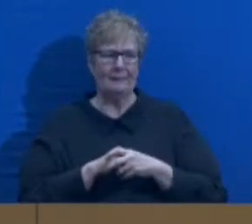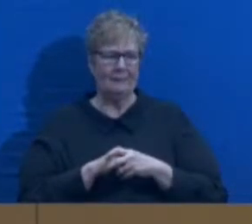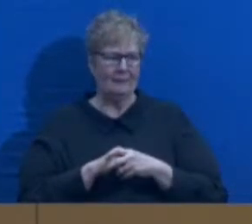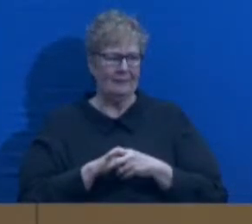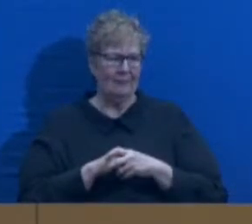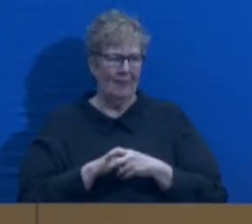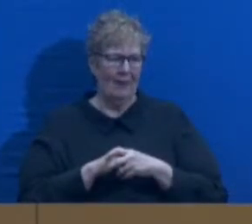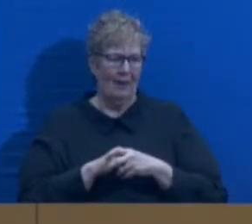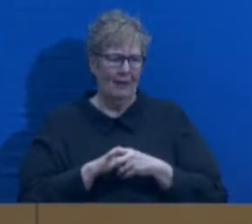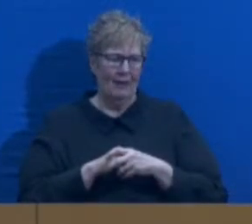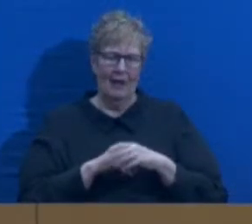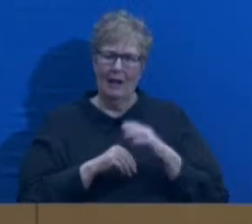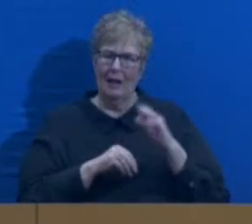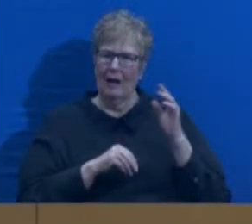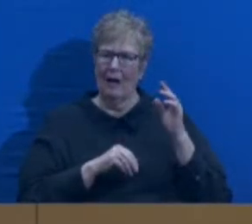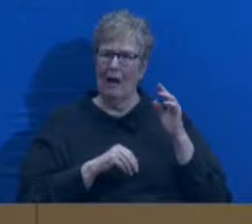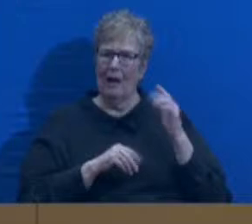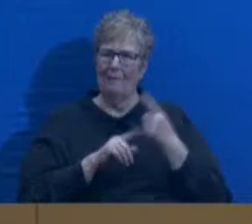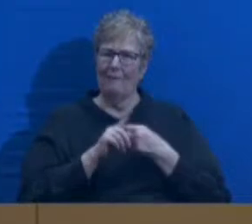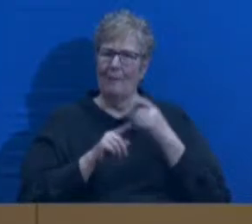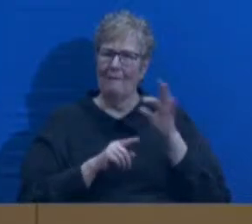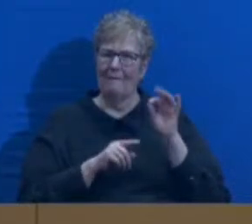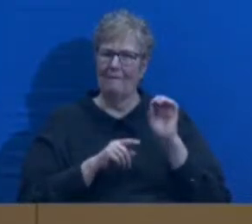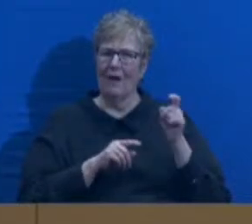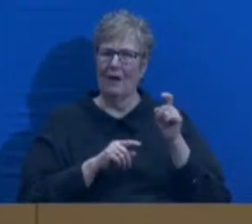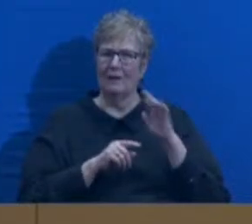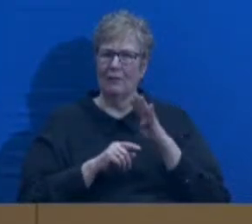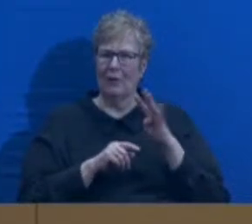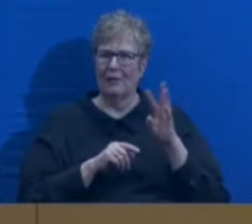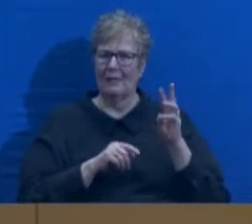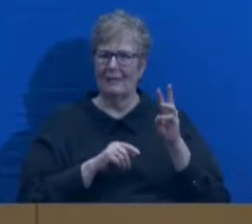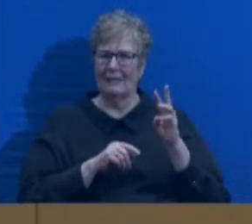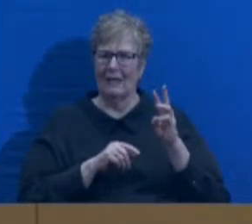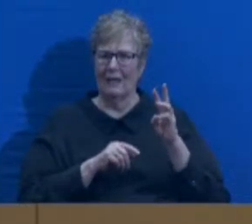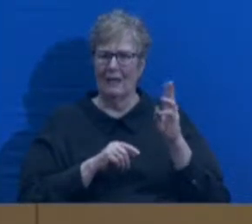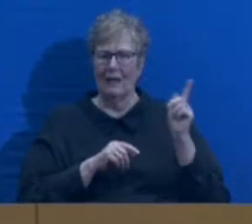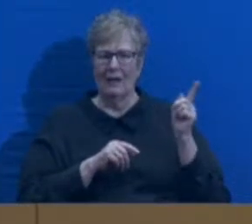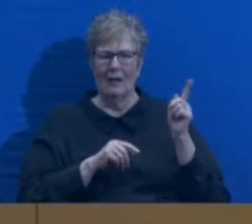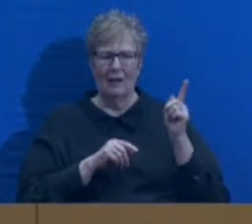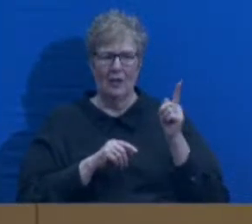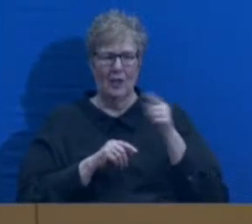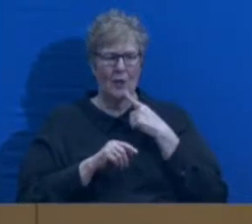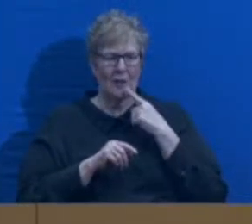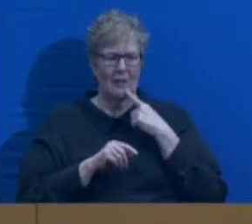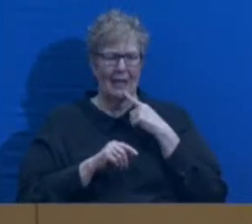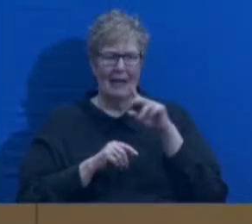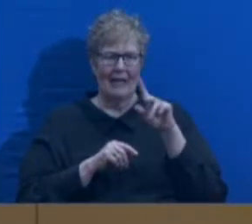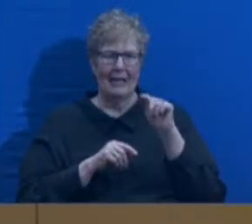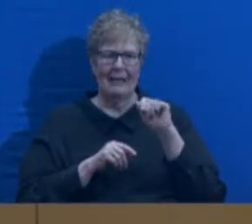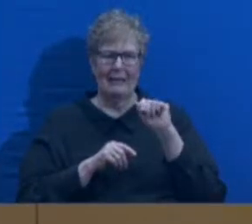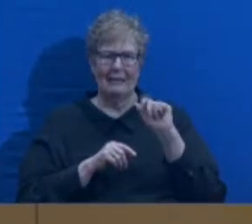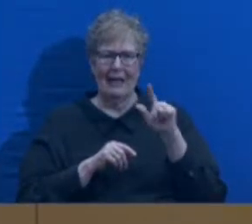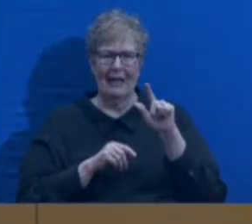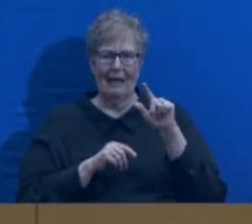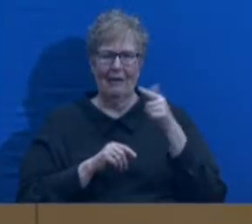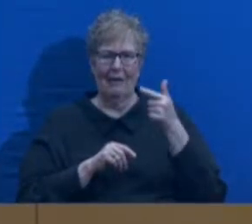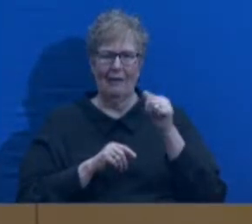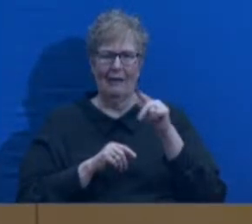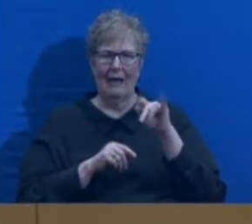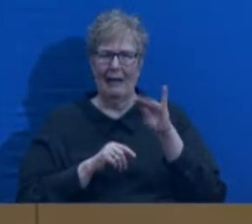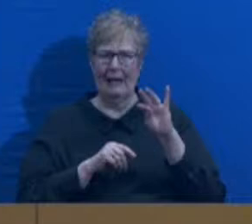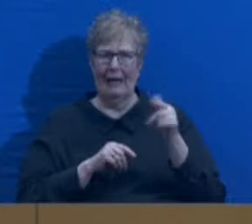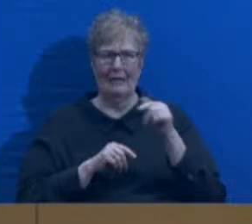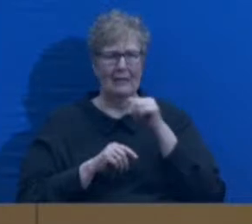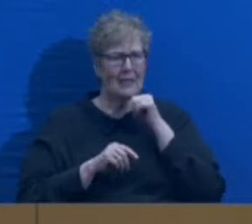Deputy Chief, this is Robin with Fox 46. Ms. Harris had mentioned that tailgating is not an option under